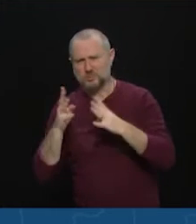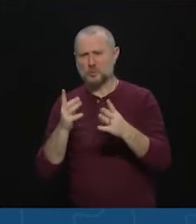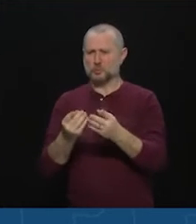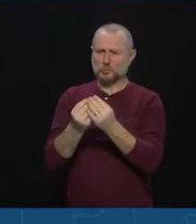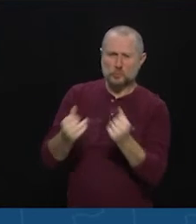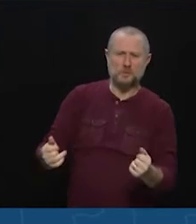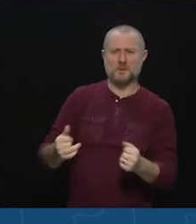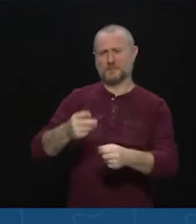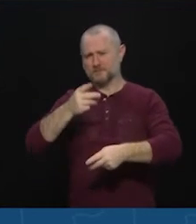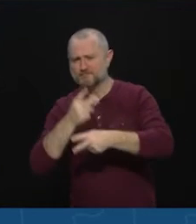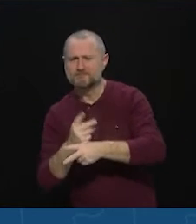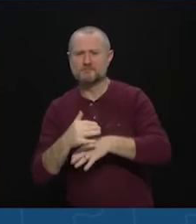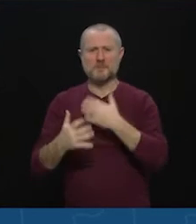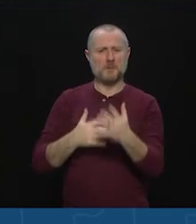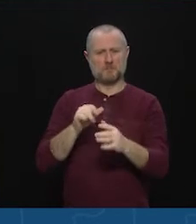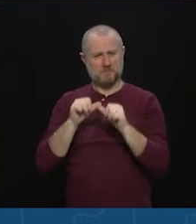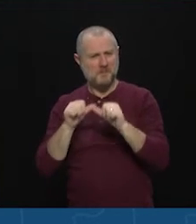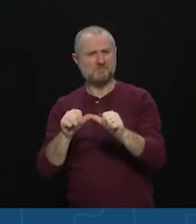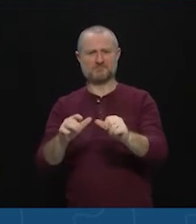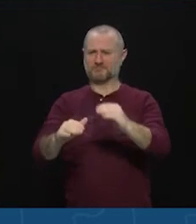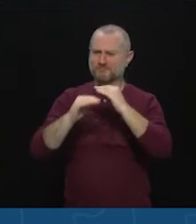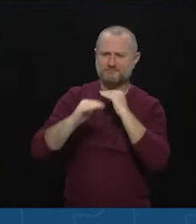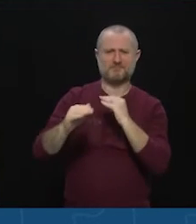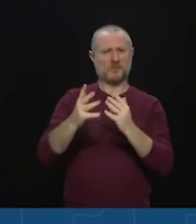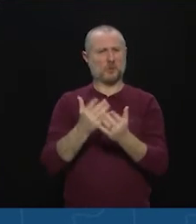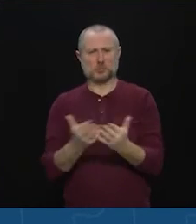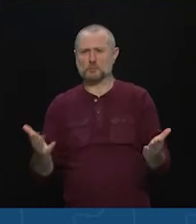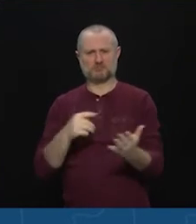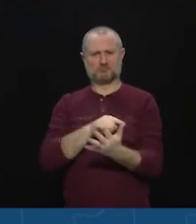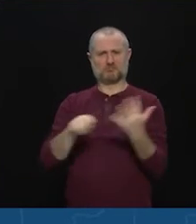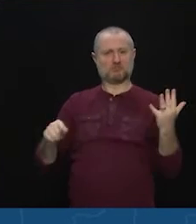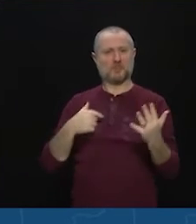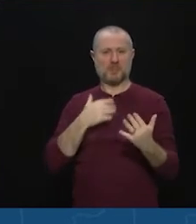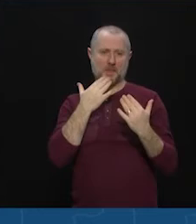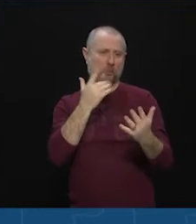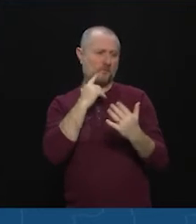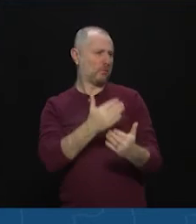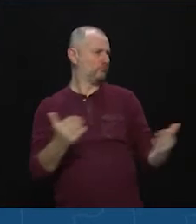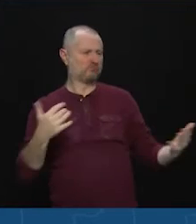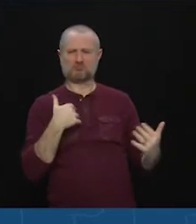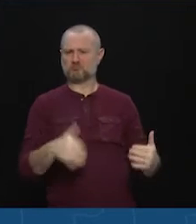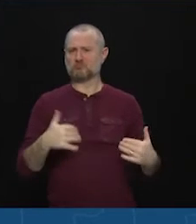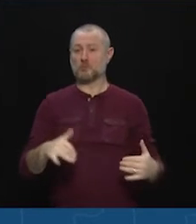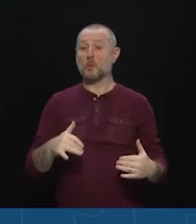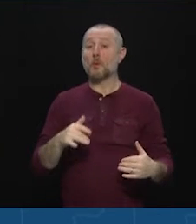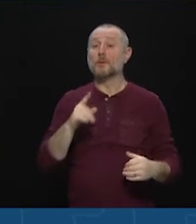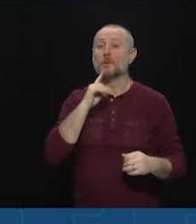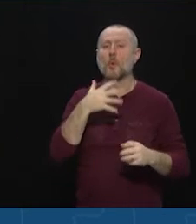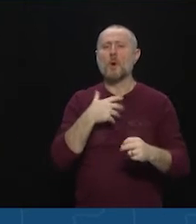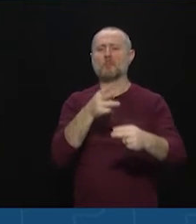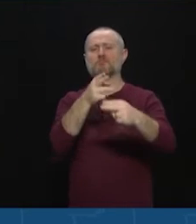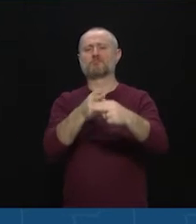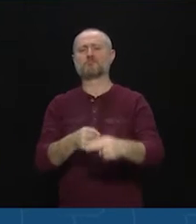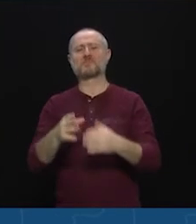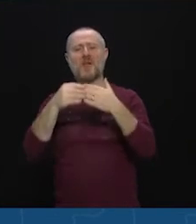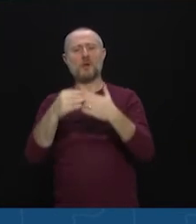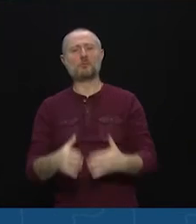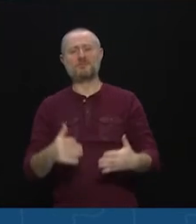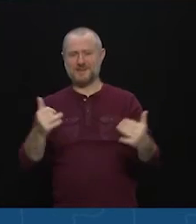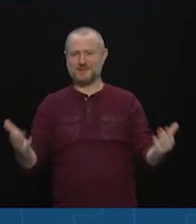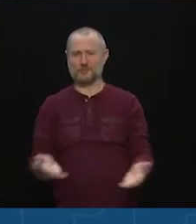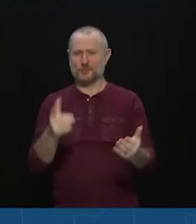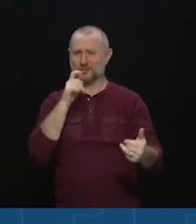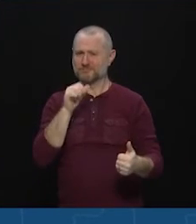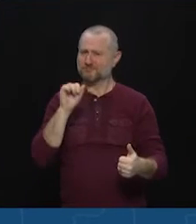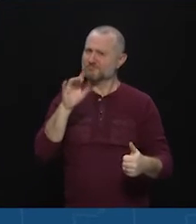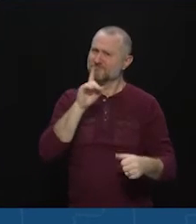the resources. So thank you so much. I also want to acknowledge some of our elected leaders who are here today. And you know, when you're in the trenches during a pandemic, you really